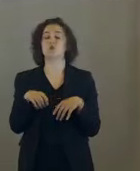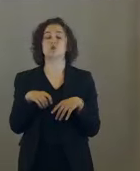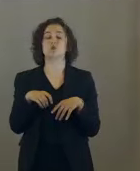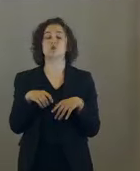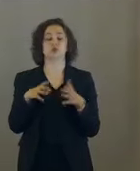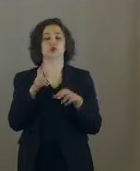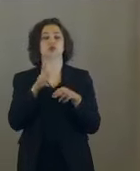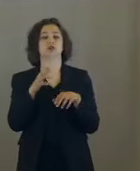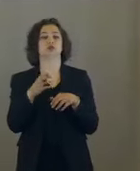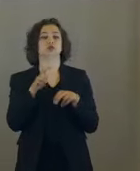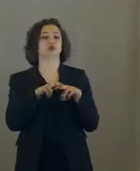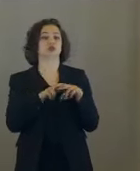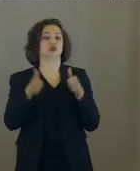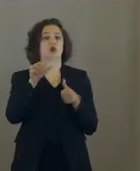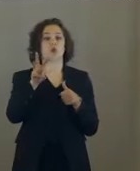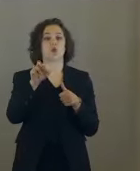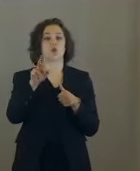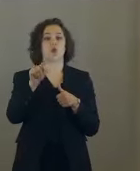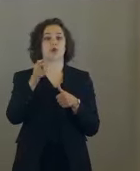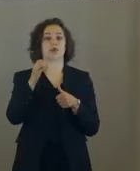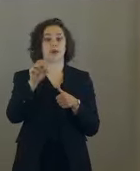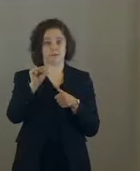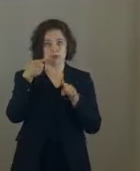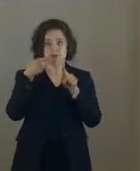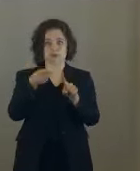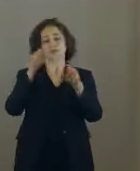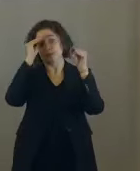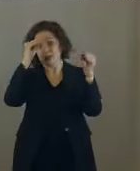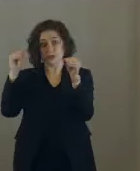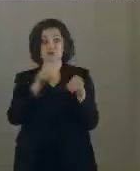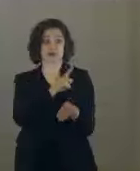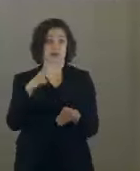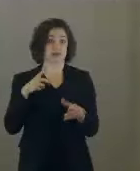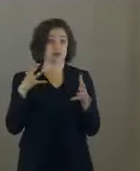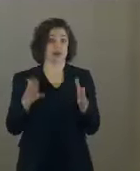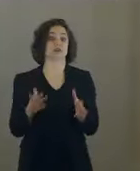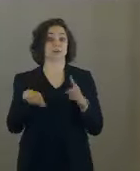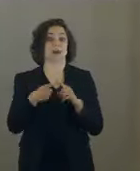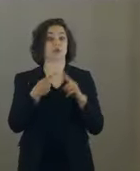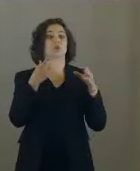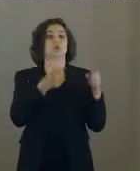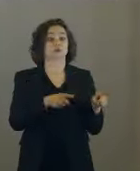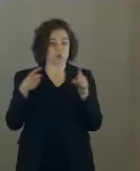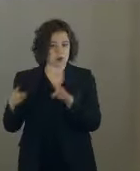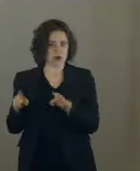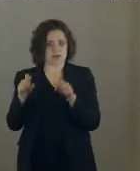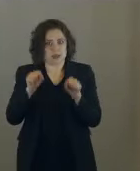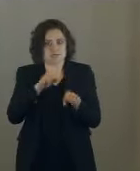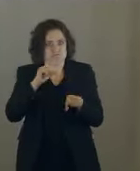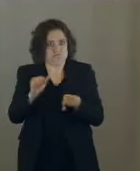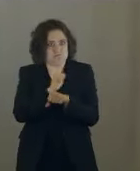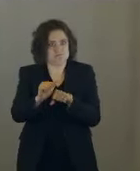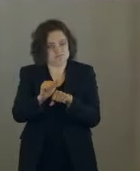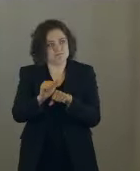Chair Wortham's point about sort of educating our legislators about what's going on here, this can certainly pique their interest